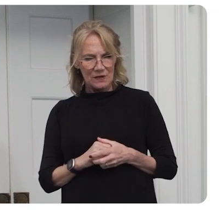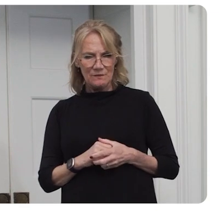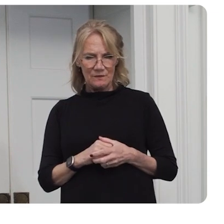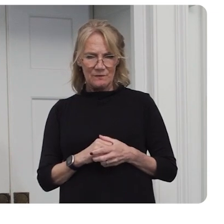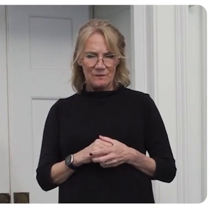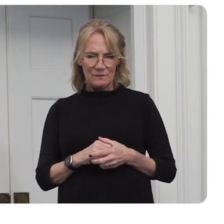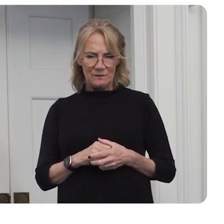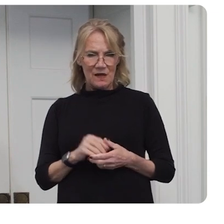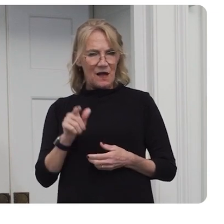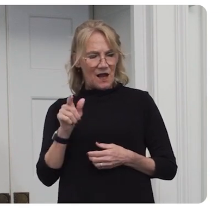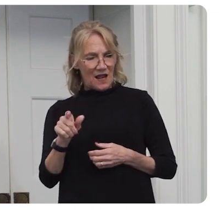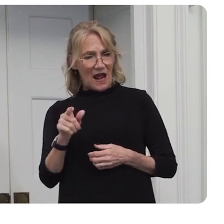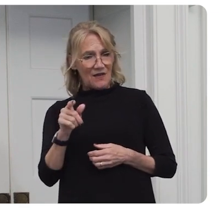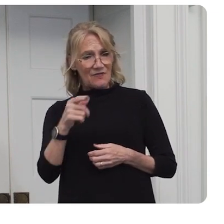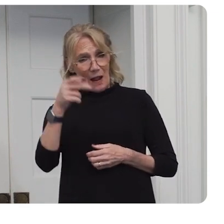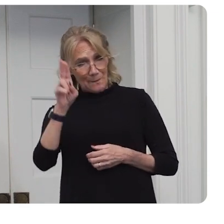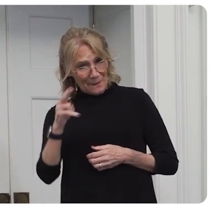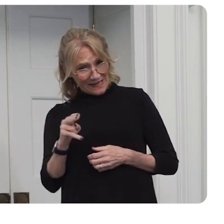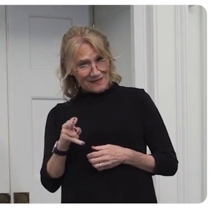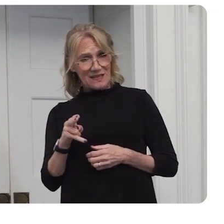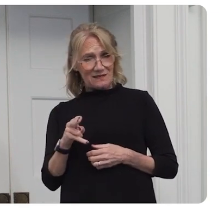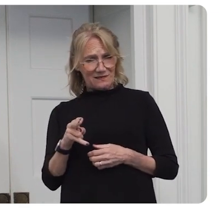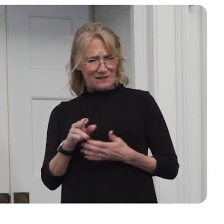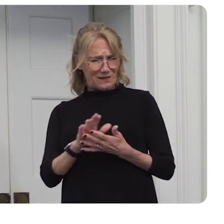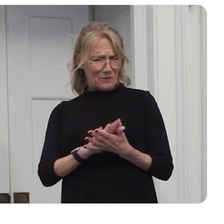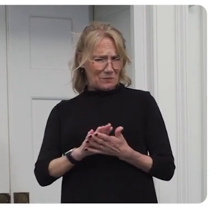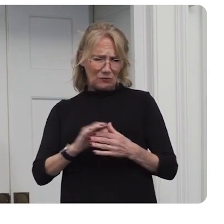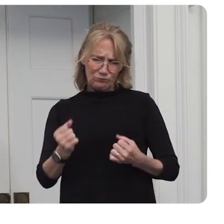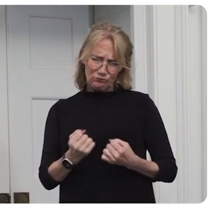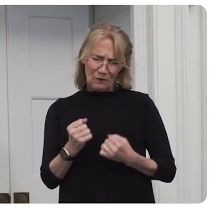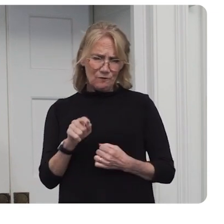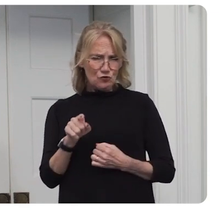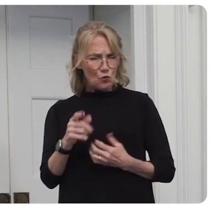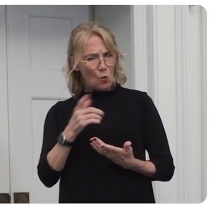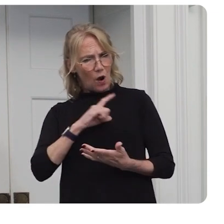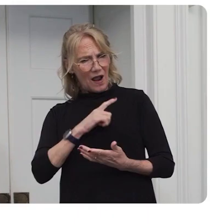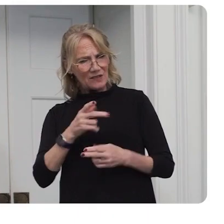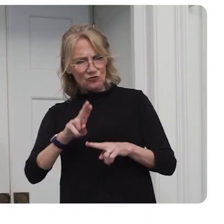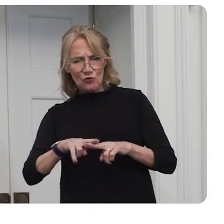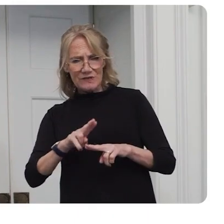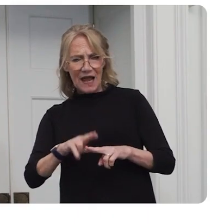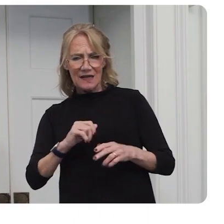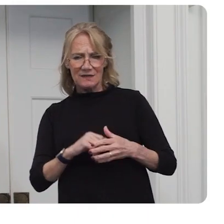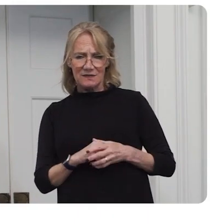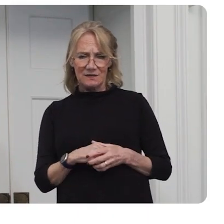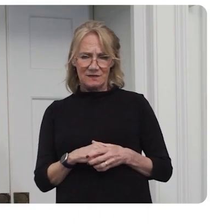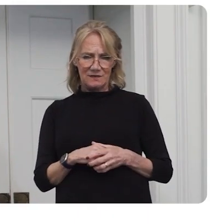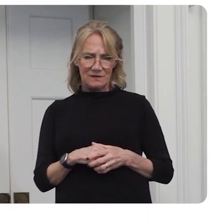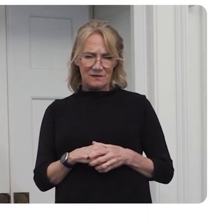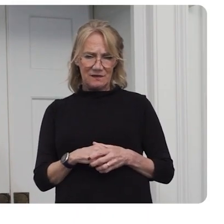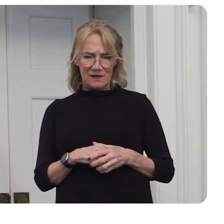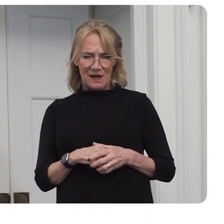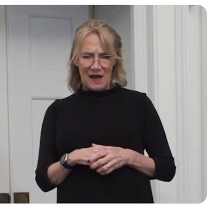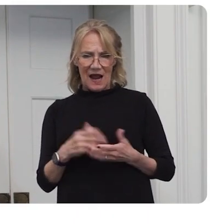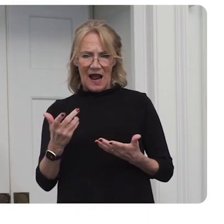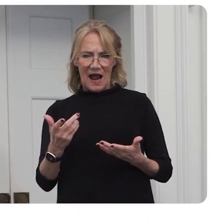you because Um, it's your dad yes, my dad. and you're on the bike. Yeah, and my dad never thought getting